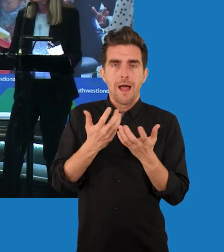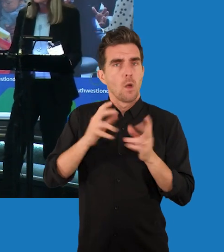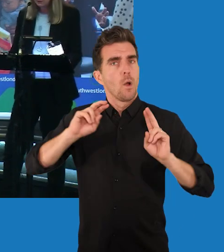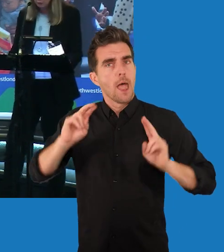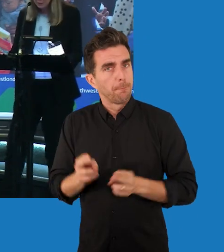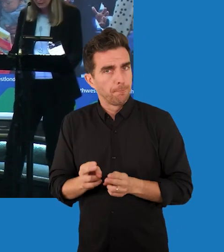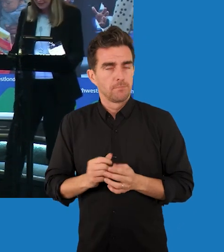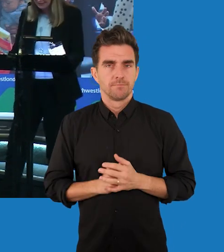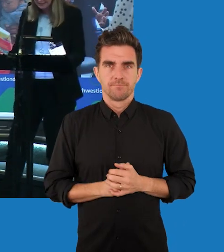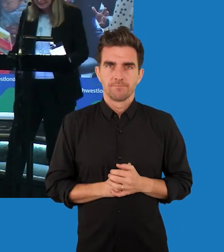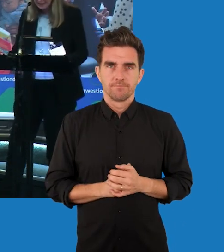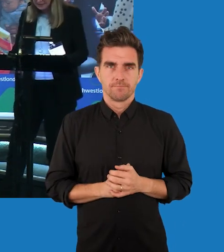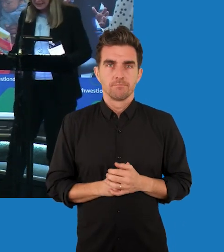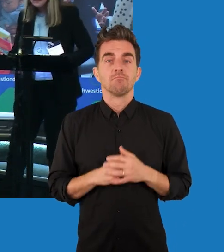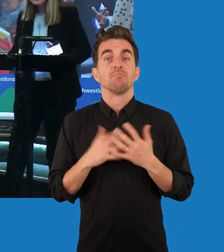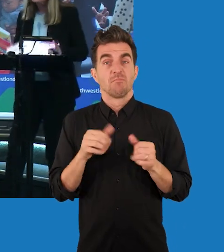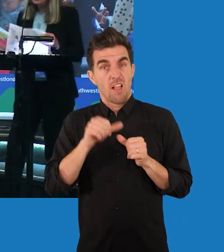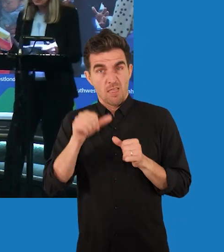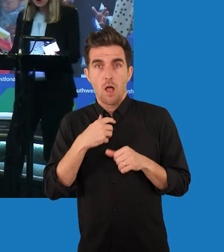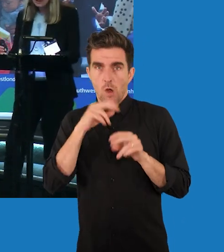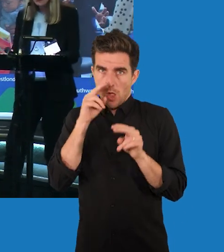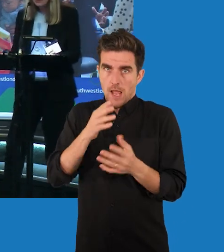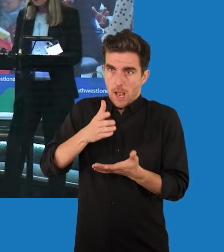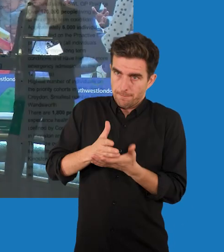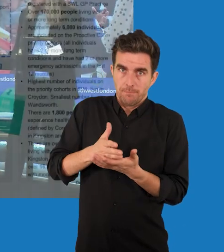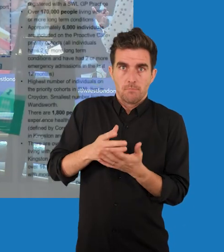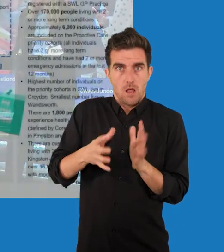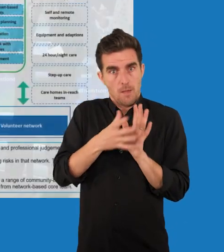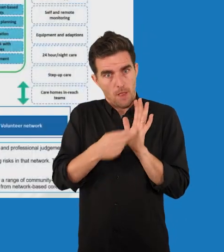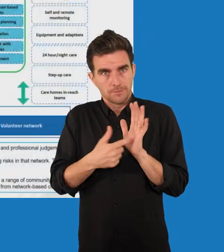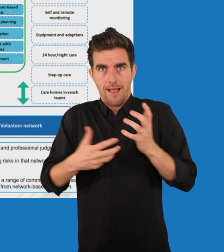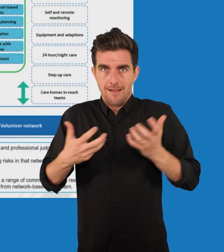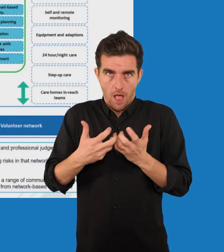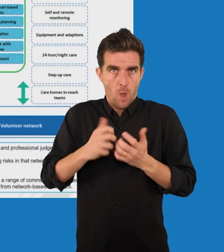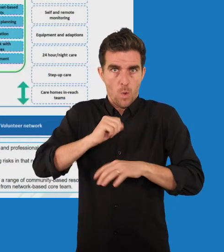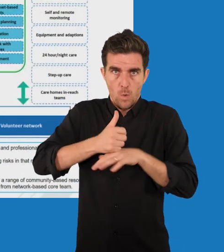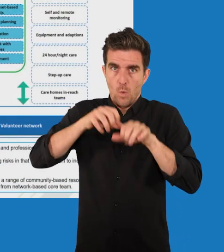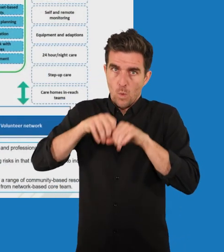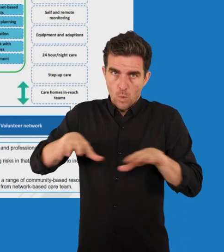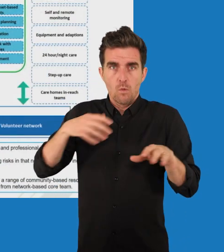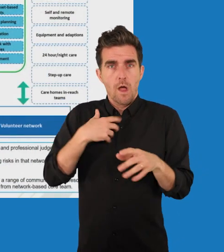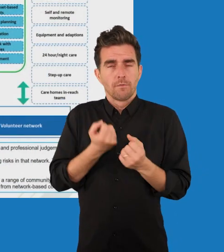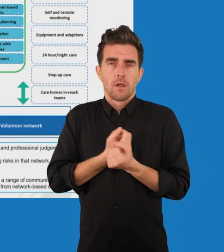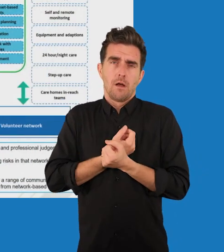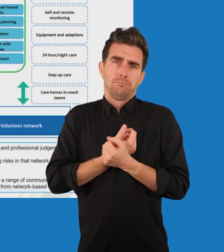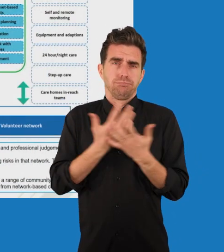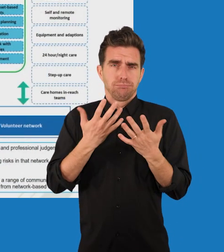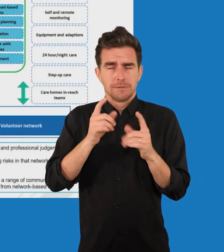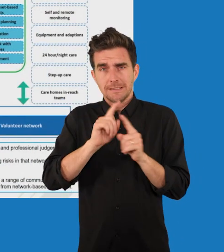and reducing those risk factors. So if we have a look then at the actual how the model is set up, so we